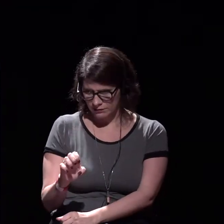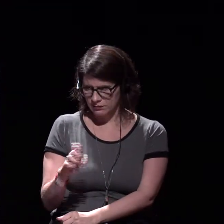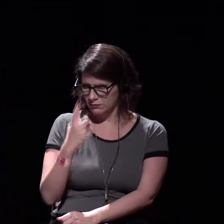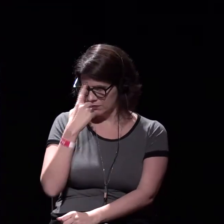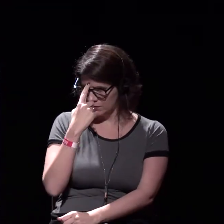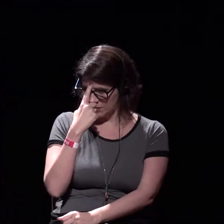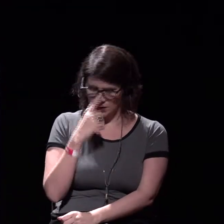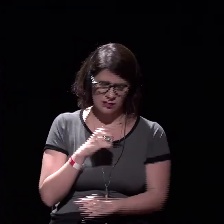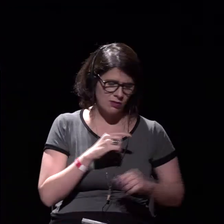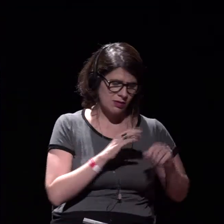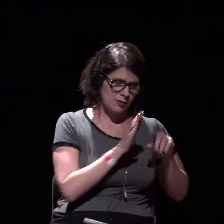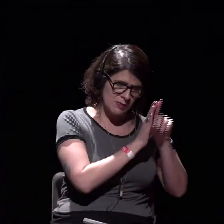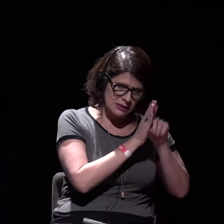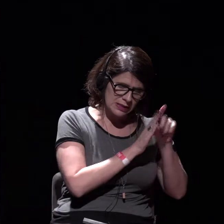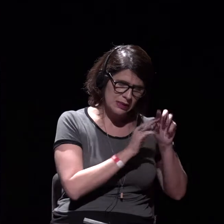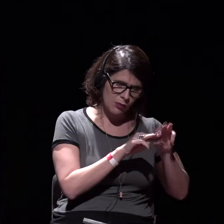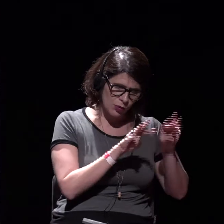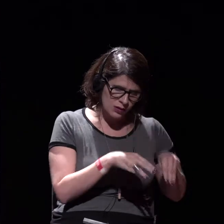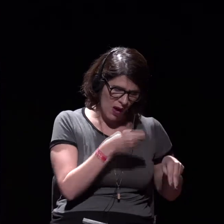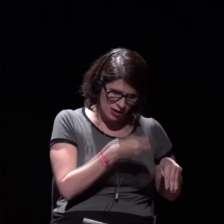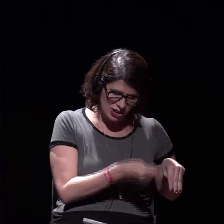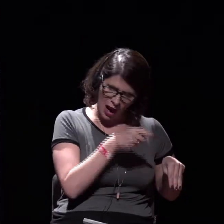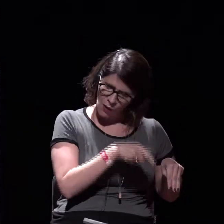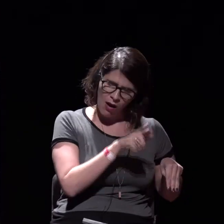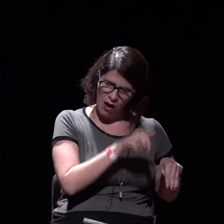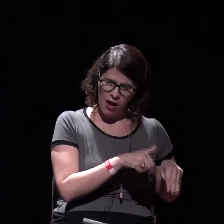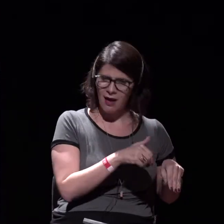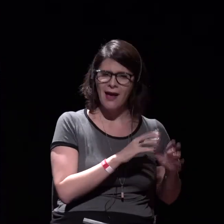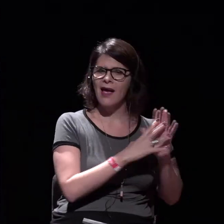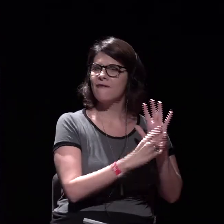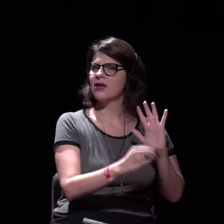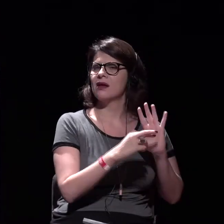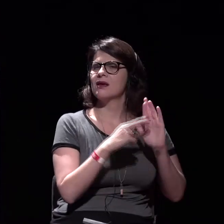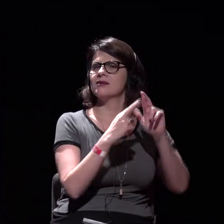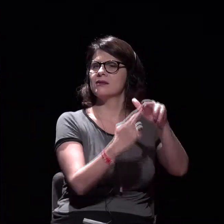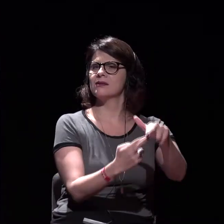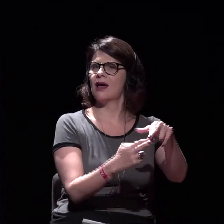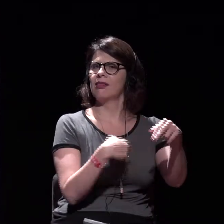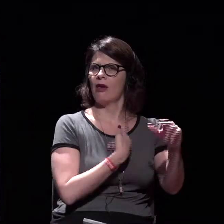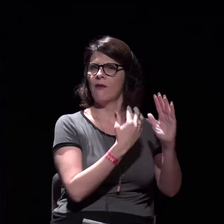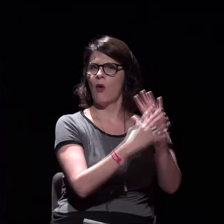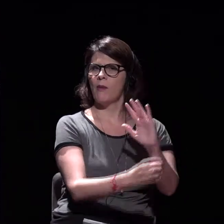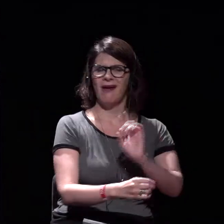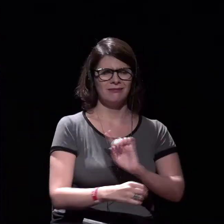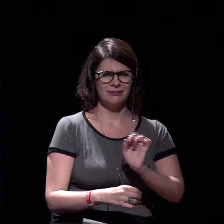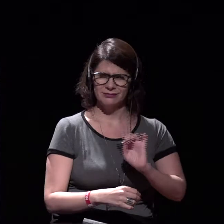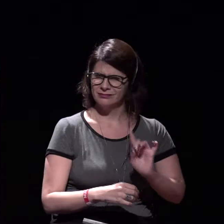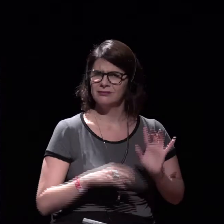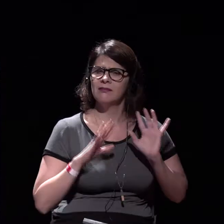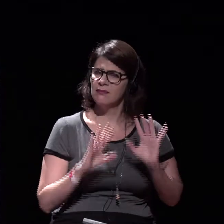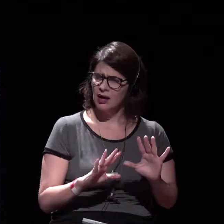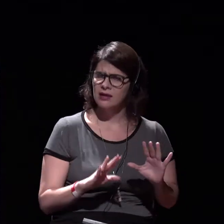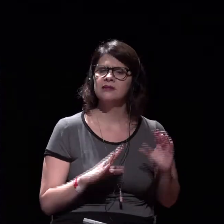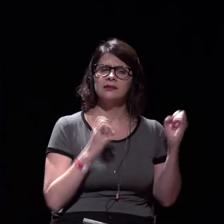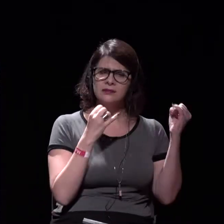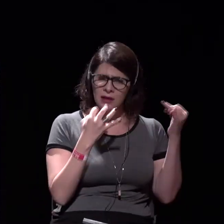can be transpolated, or MASP should turn into something like this, but because of its very erasure, because of the way that it doesn't tend